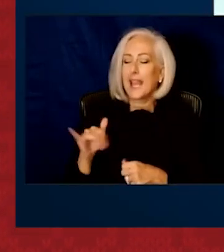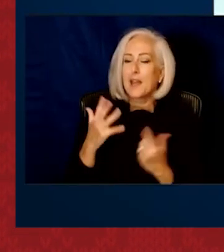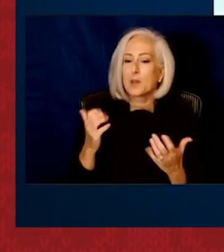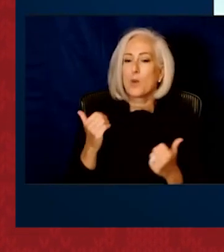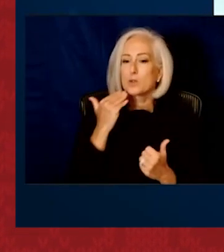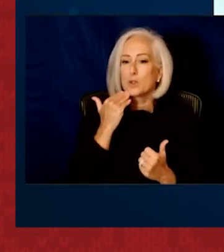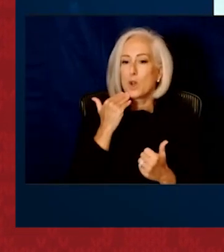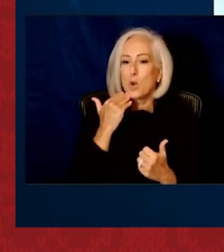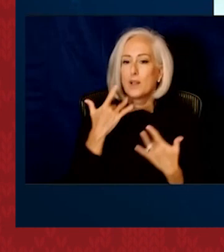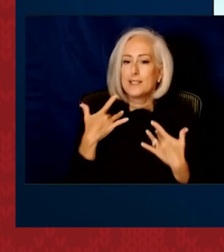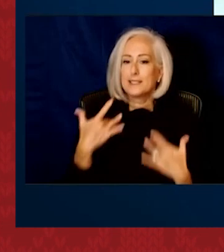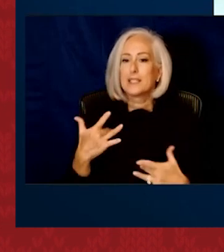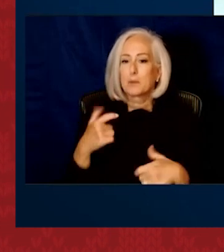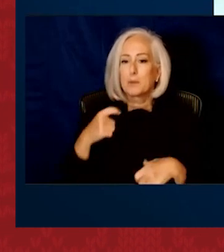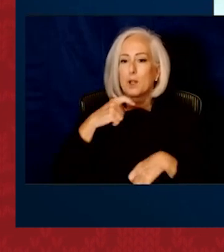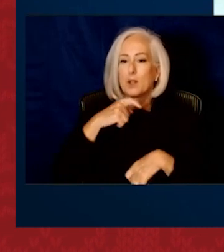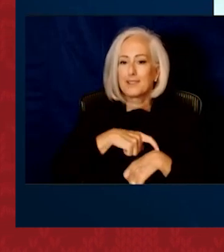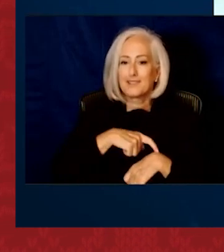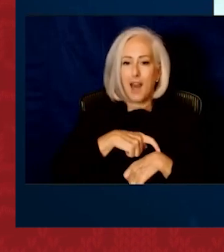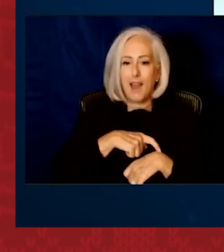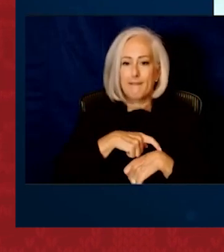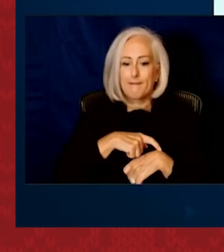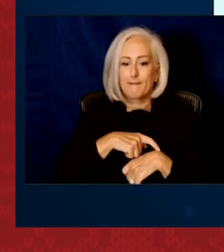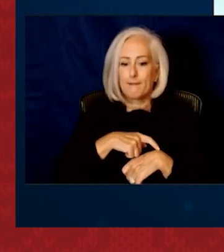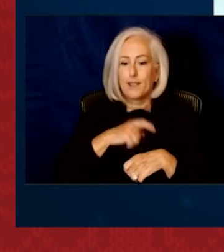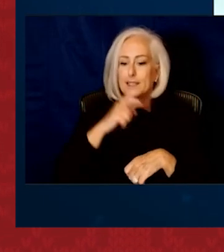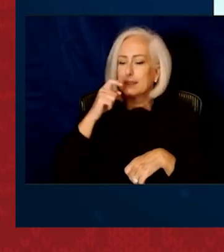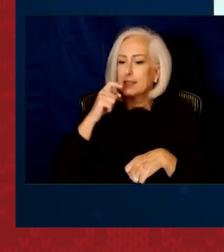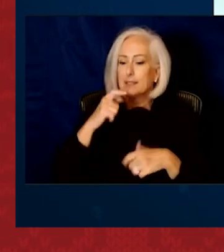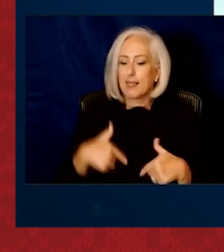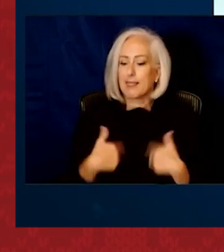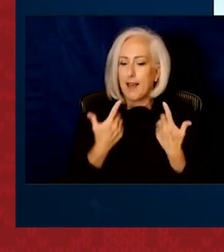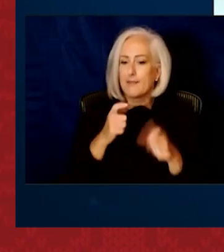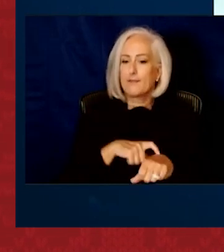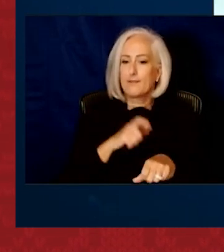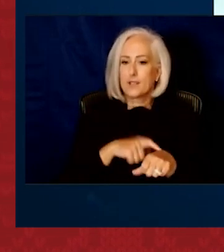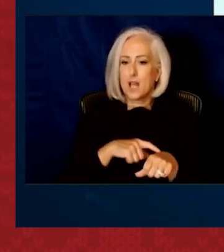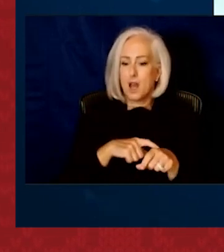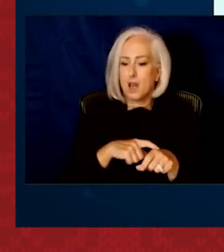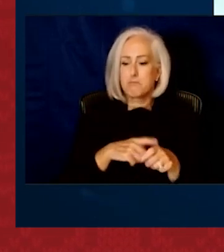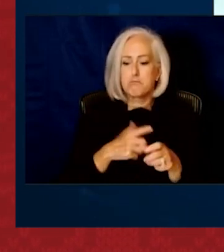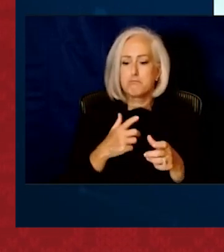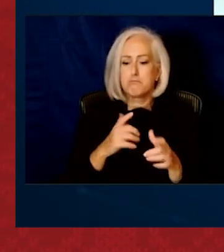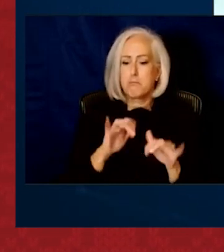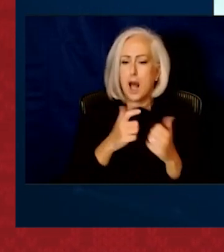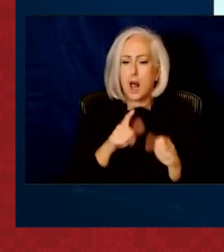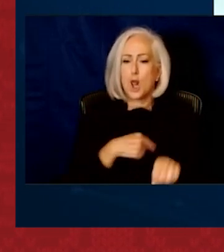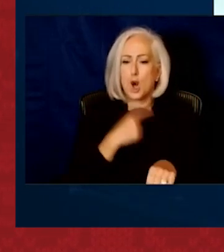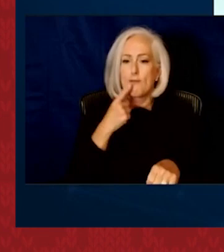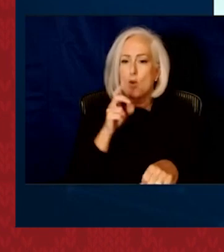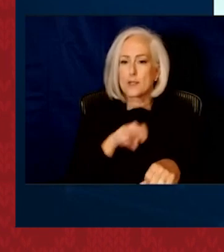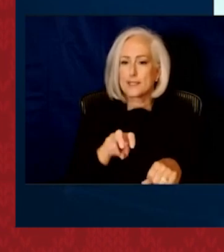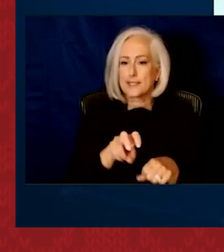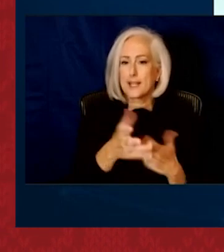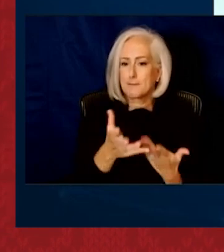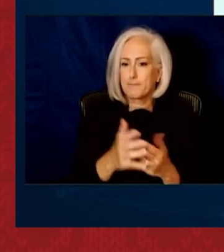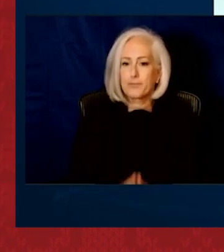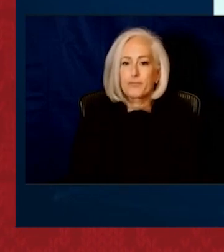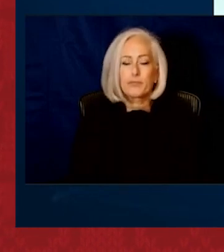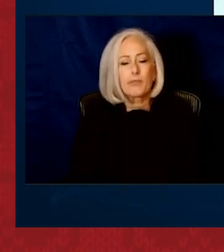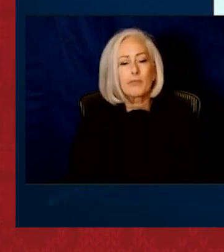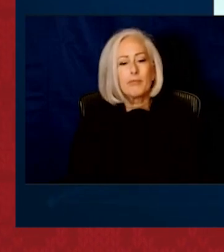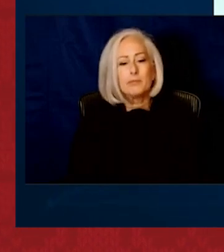a snake? Maybe Sean, you can tell us what the lifespan of those snakes are, and then Dr. Thornton, what about just our local snake population?